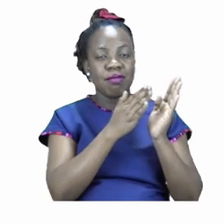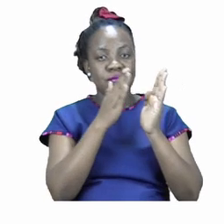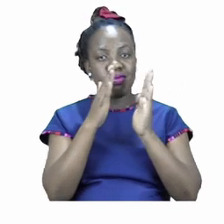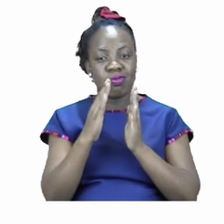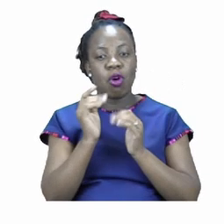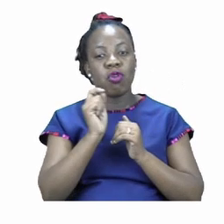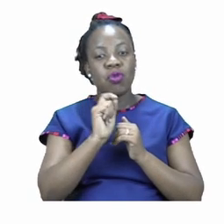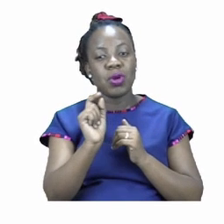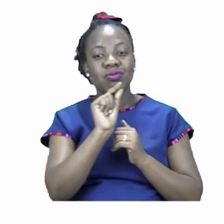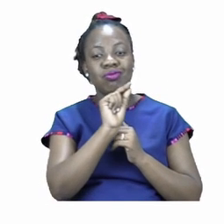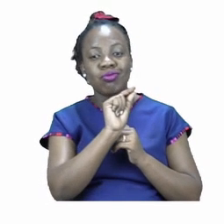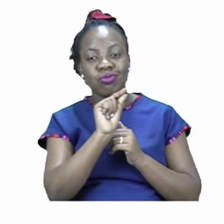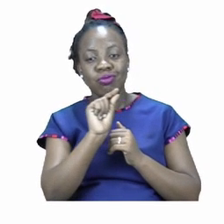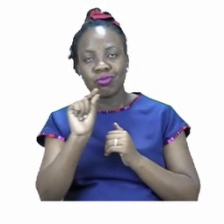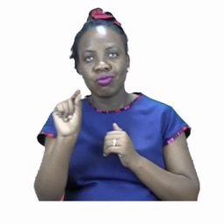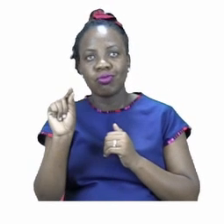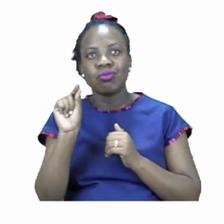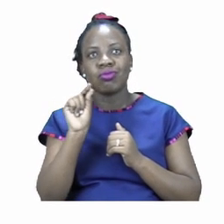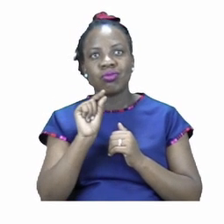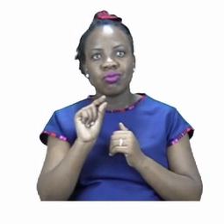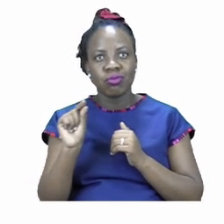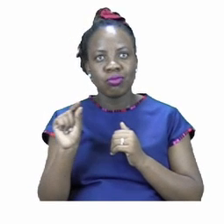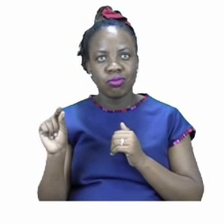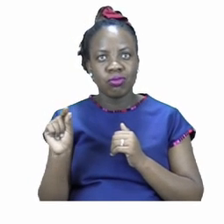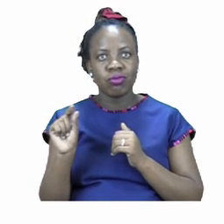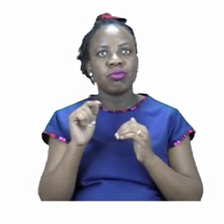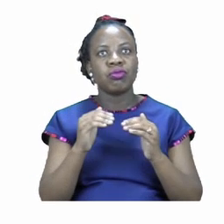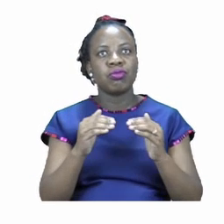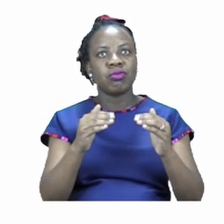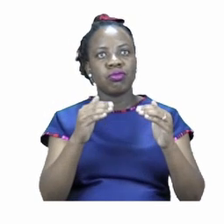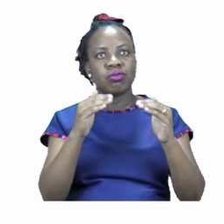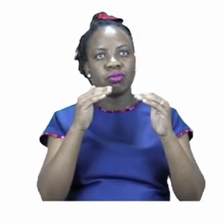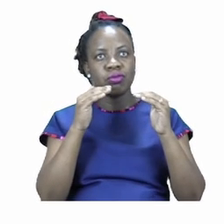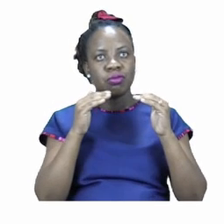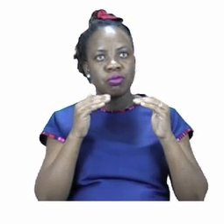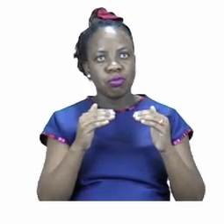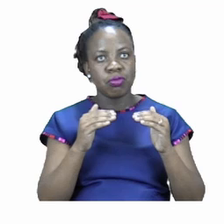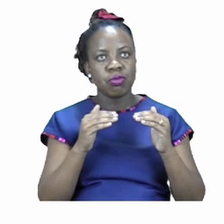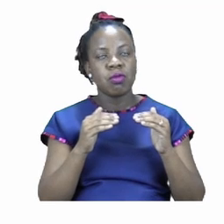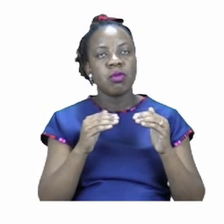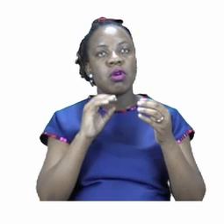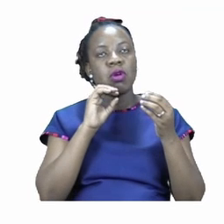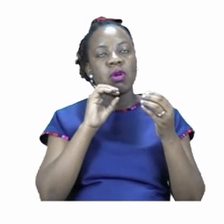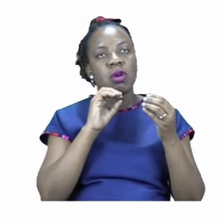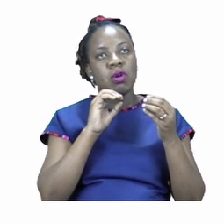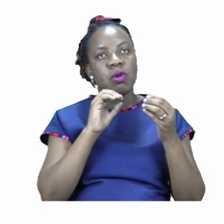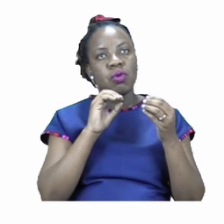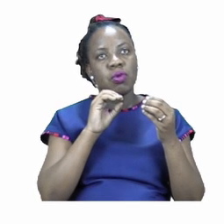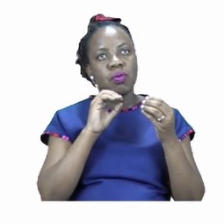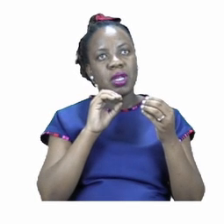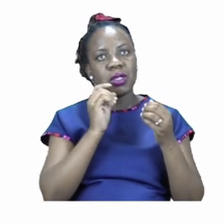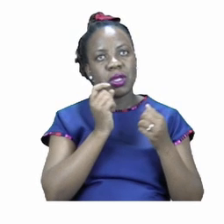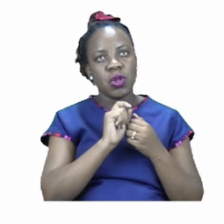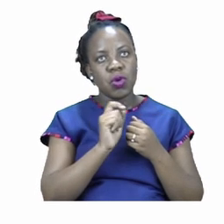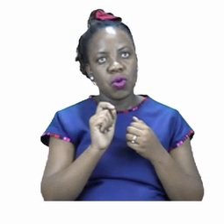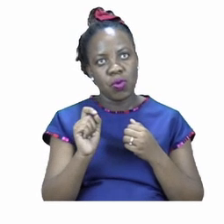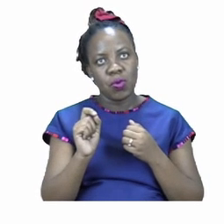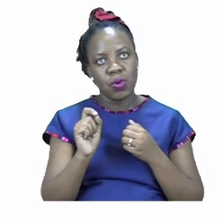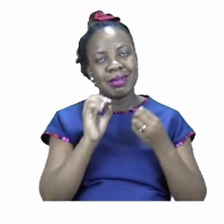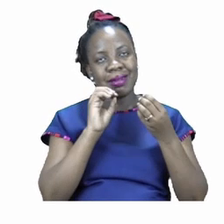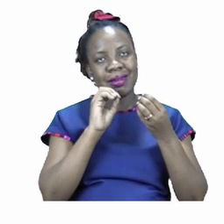going to do it in expanded form. So let's take a look because we're going to do each